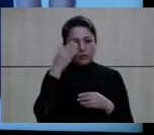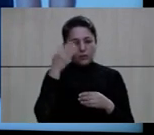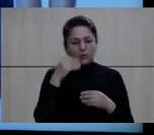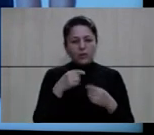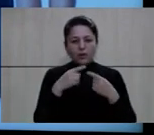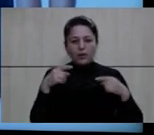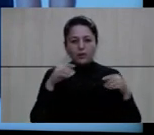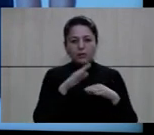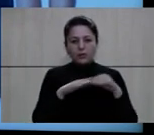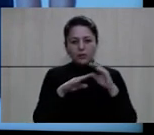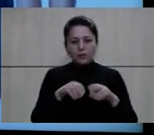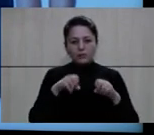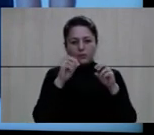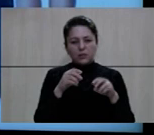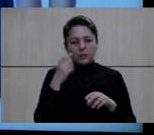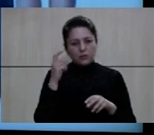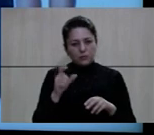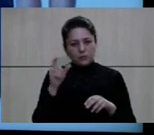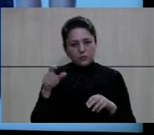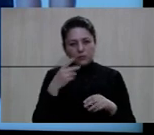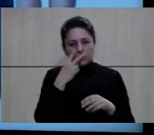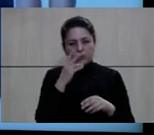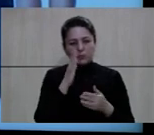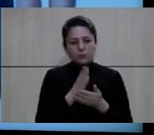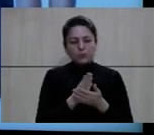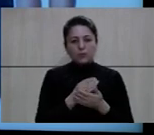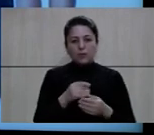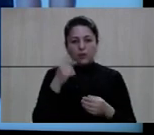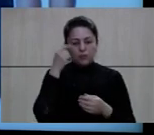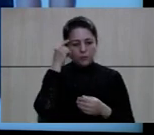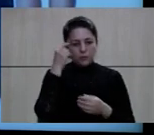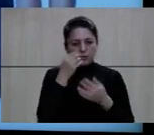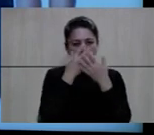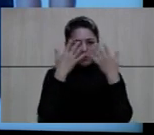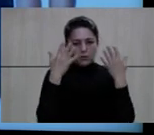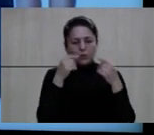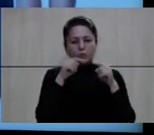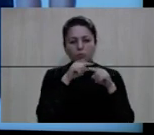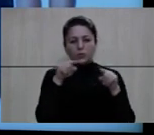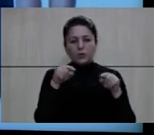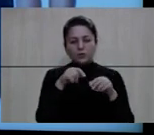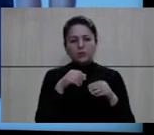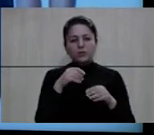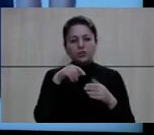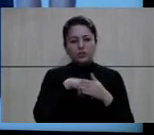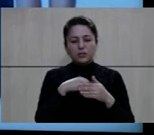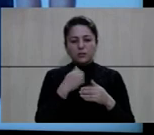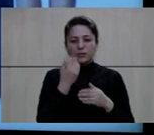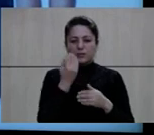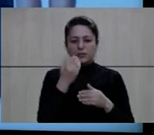kasb egalarini ko'rib turibsiz. Tasavvur qiling, shularni ichidan bironta kasbni siz